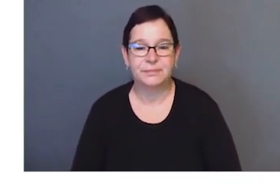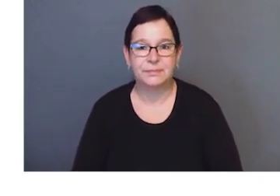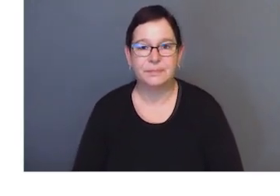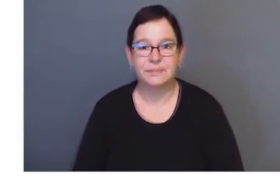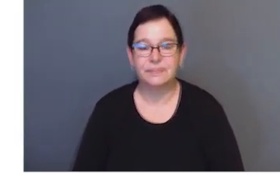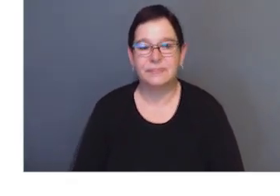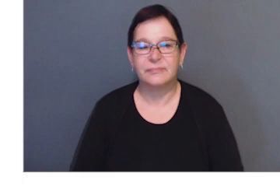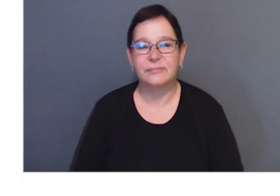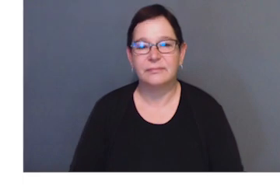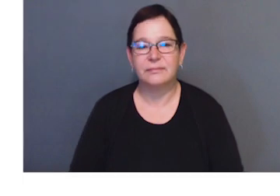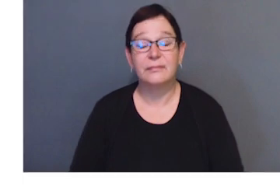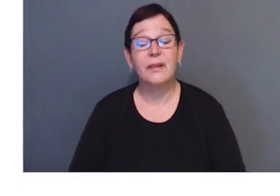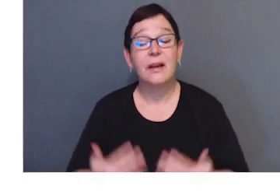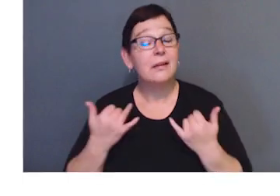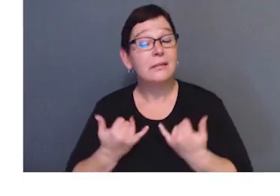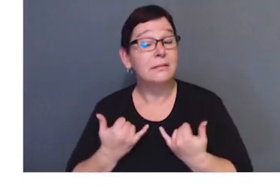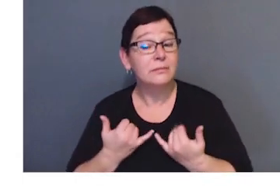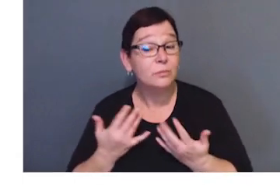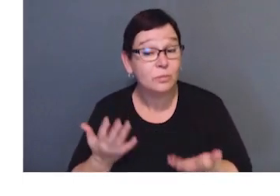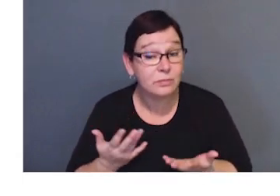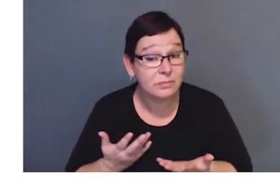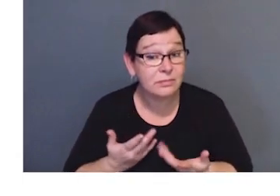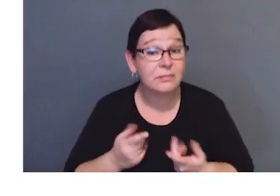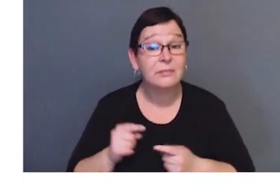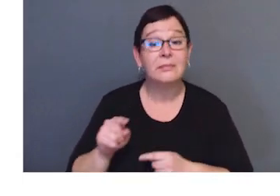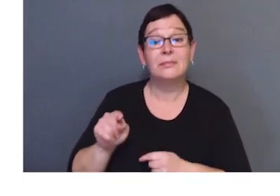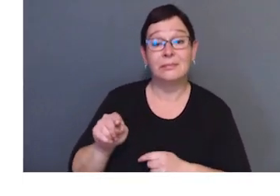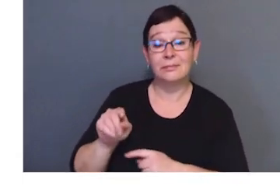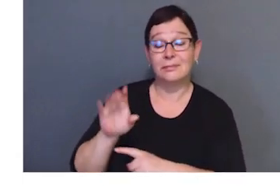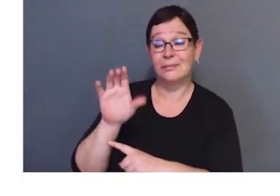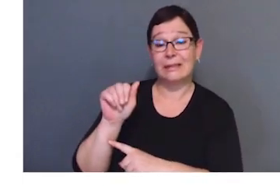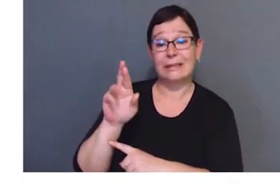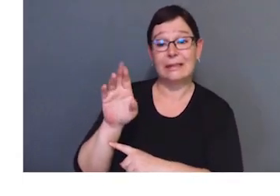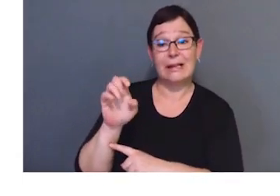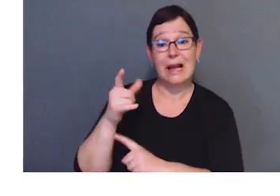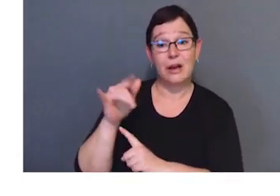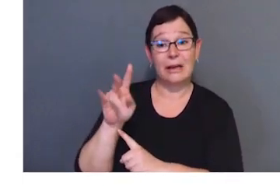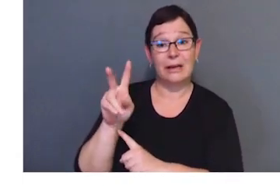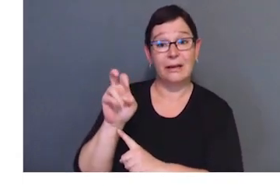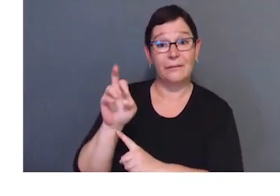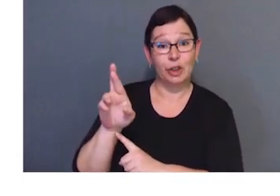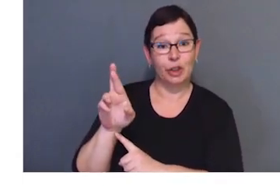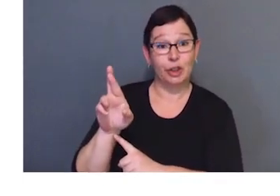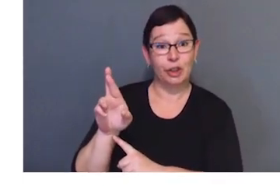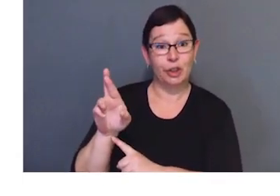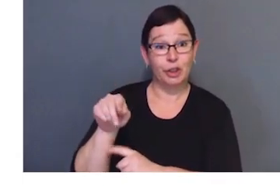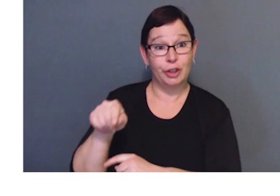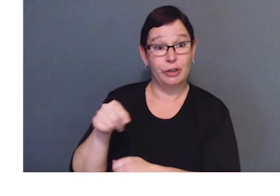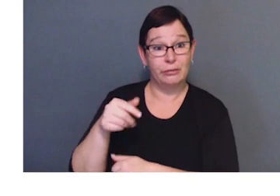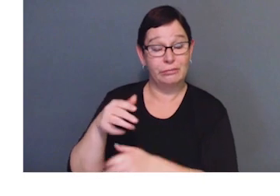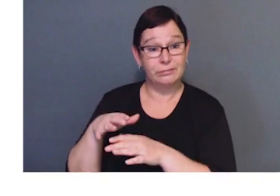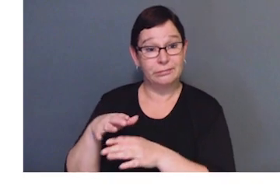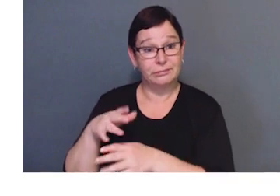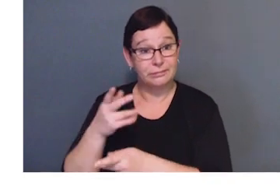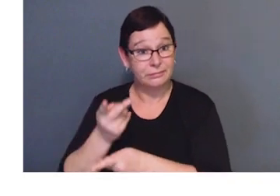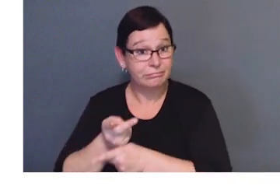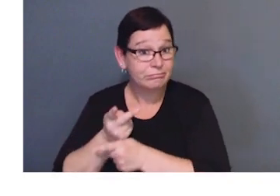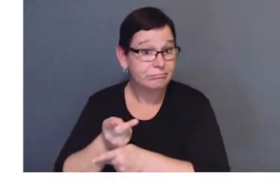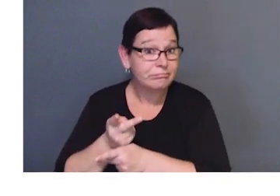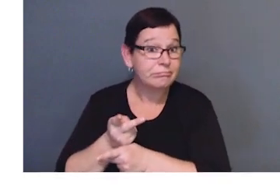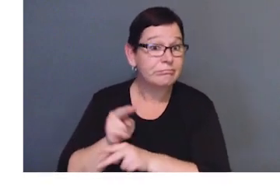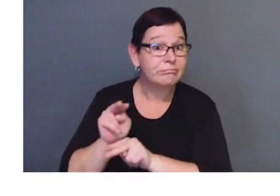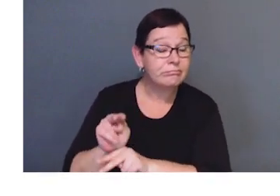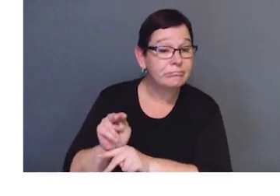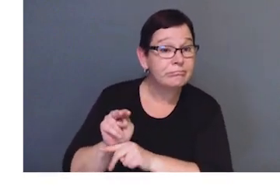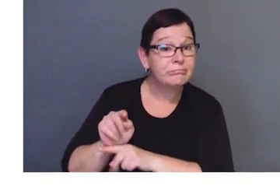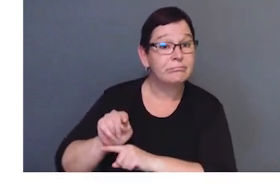Next, let's have a look at the Canada Caregiver Credit. This credit is tailored towards caregivers. The Canada Caregiver Credit is